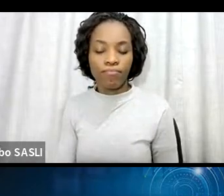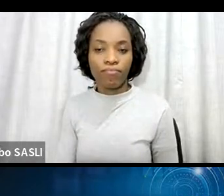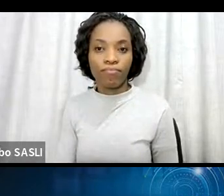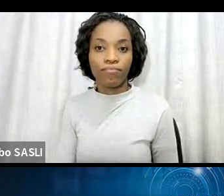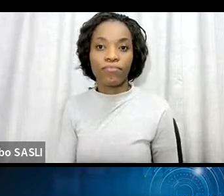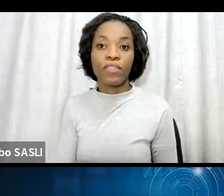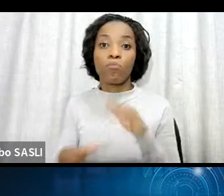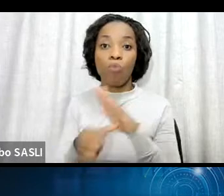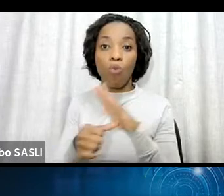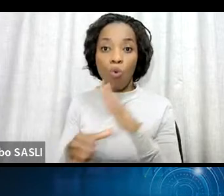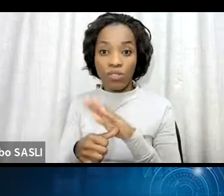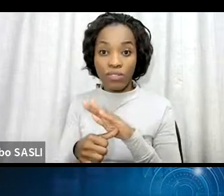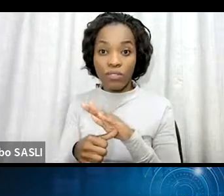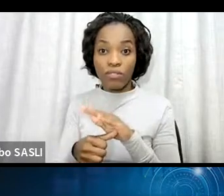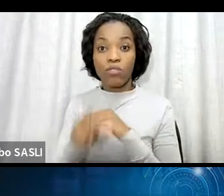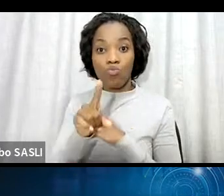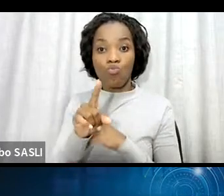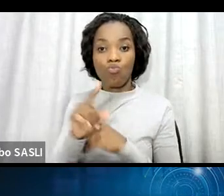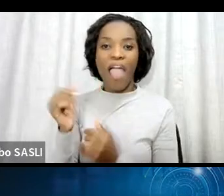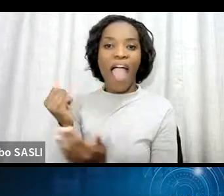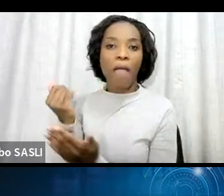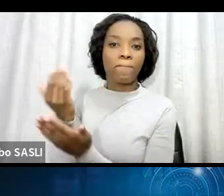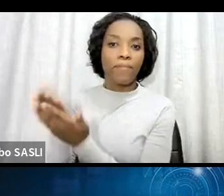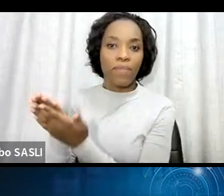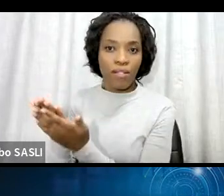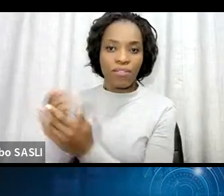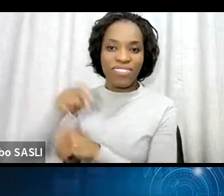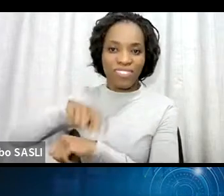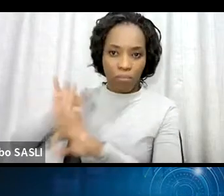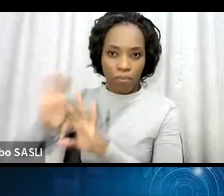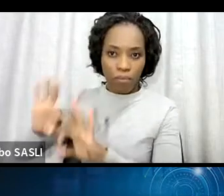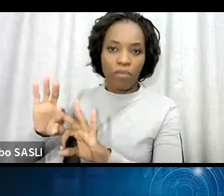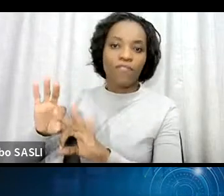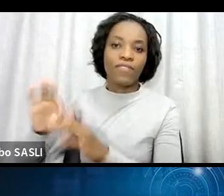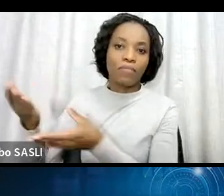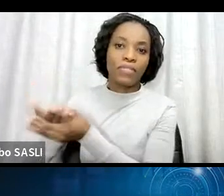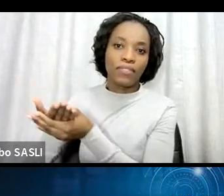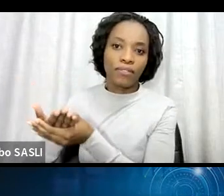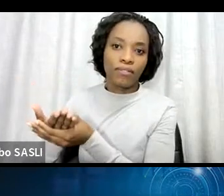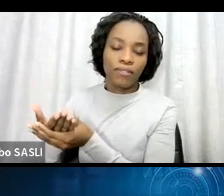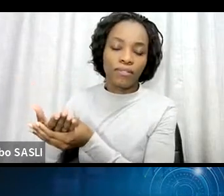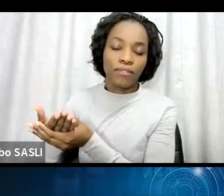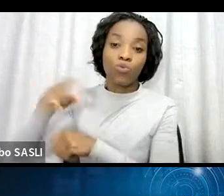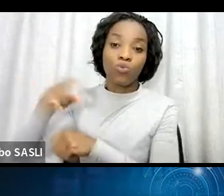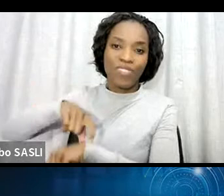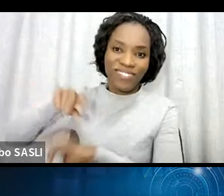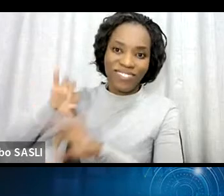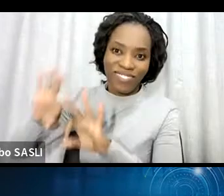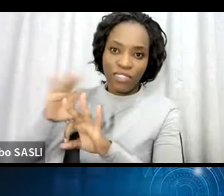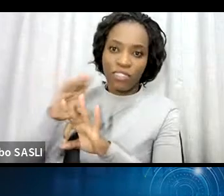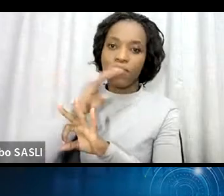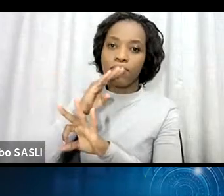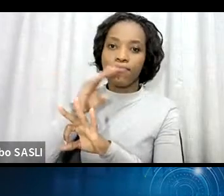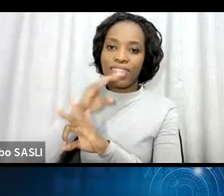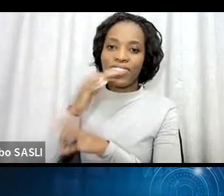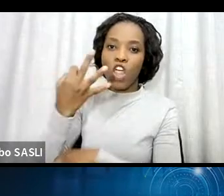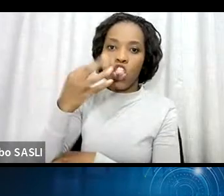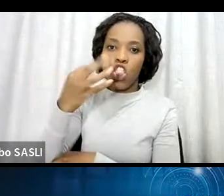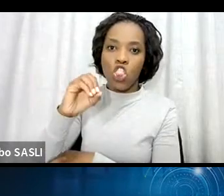submit your appeal in time. In time means 30 calendar